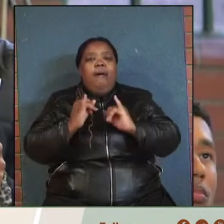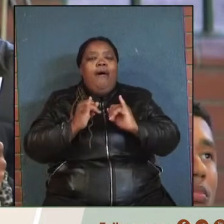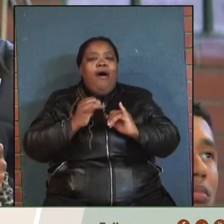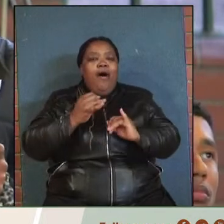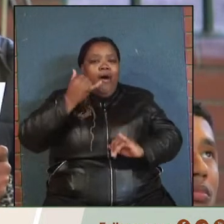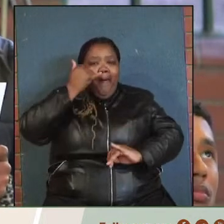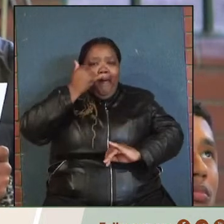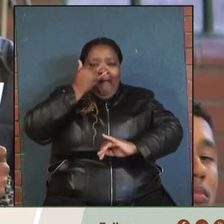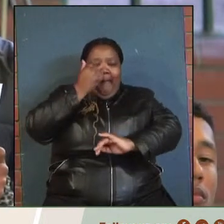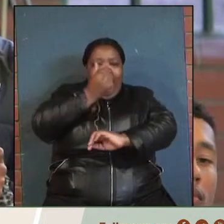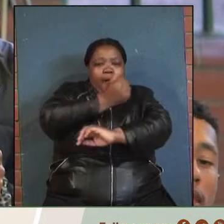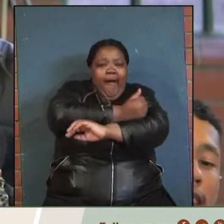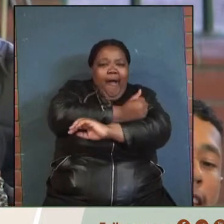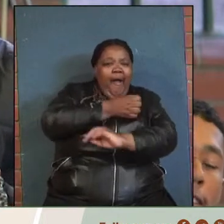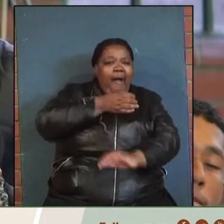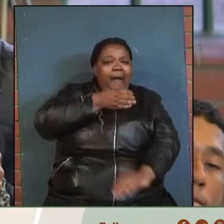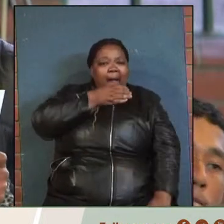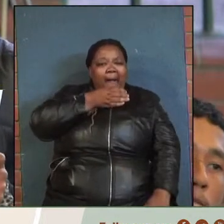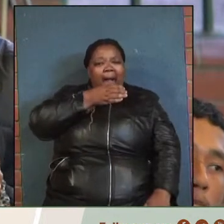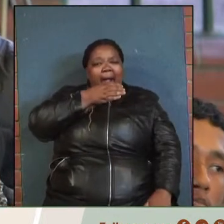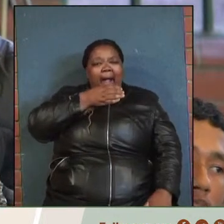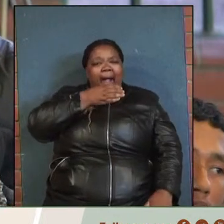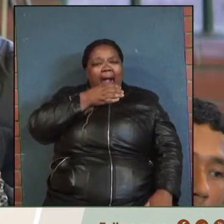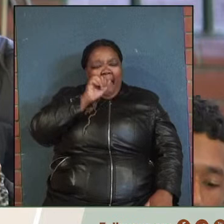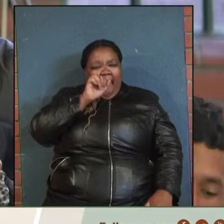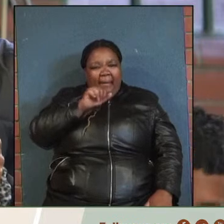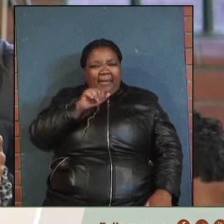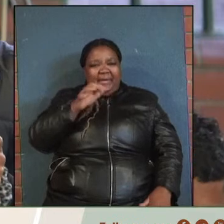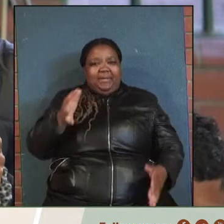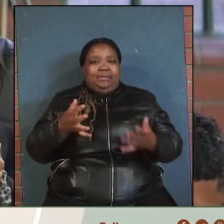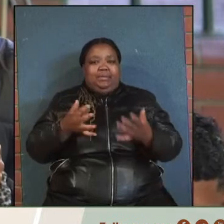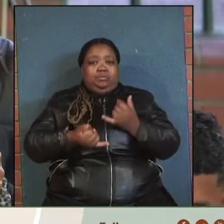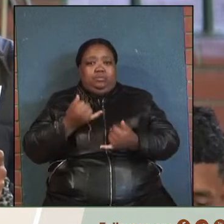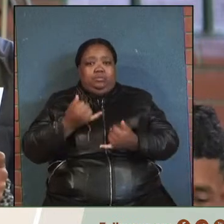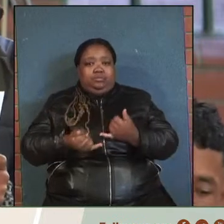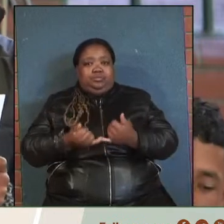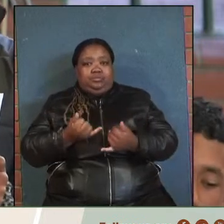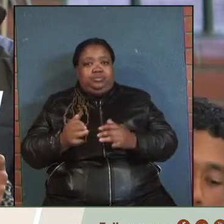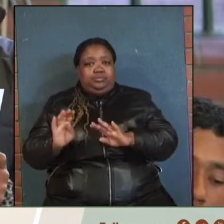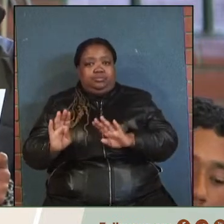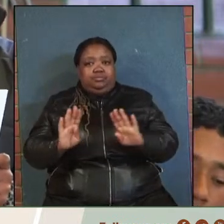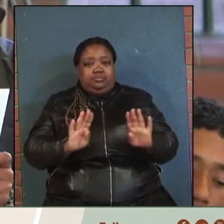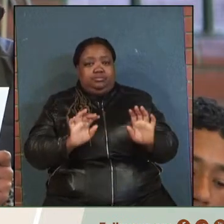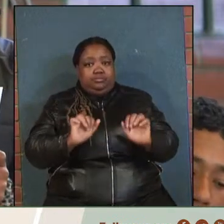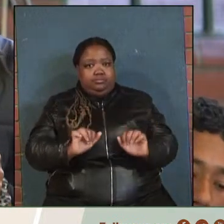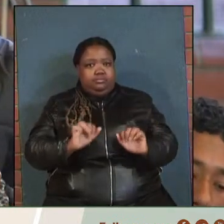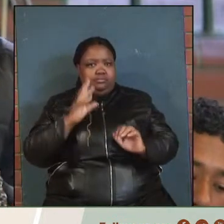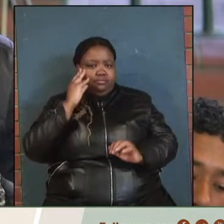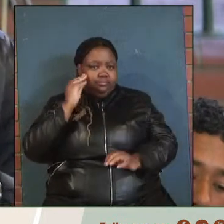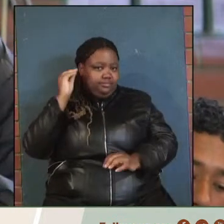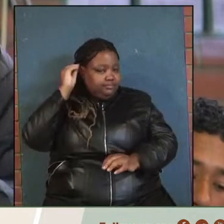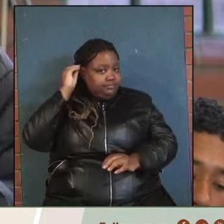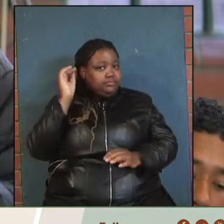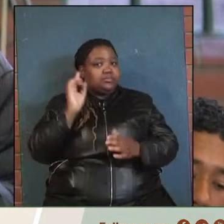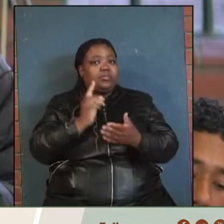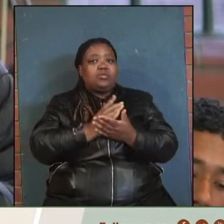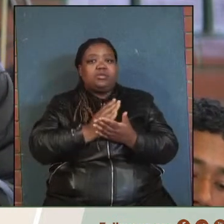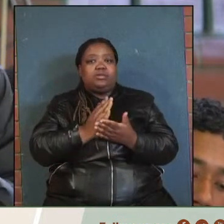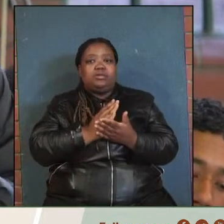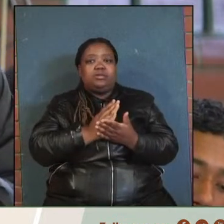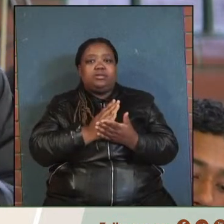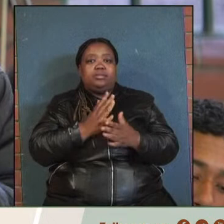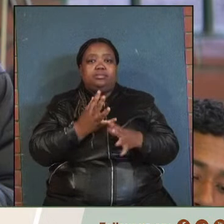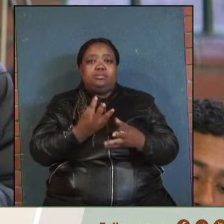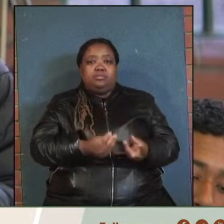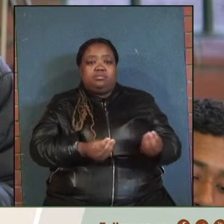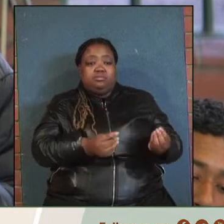alcohol abuse and high-risk sexual behavior. It should be noted that for some children who have been abused,